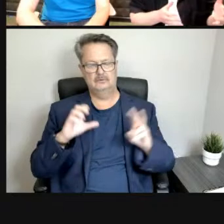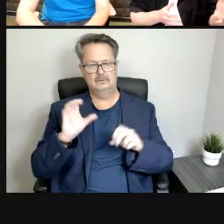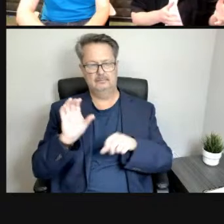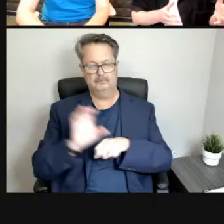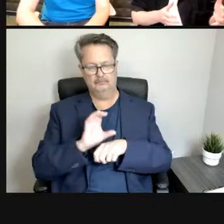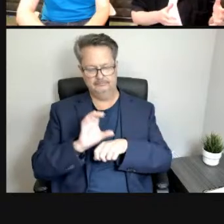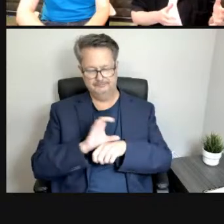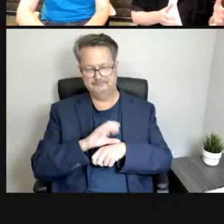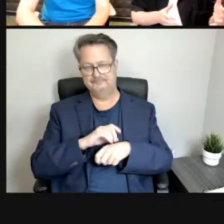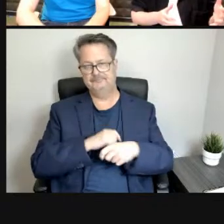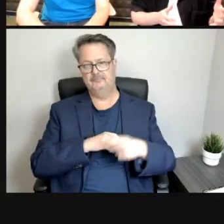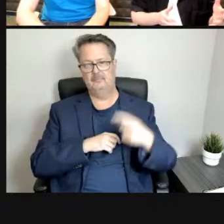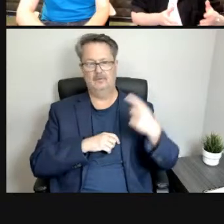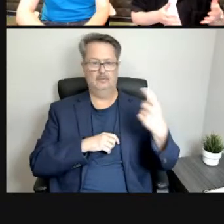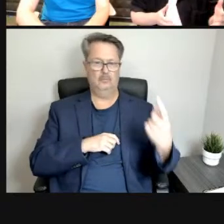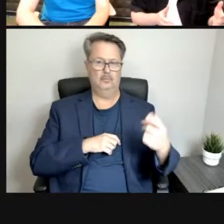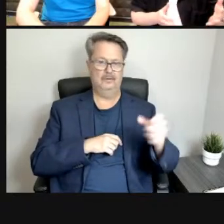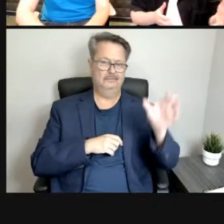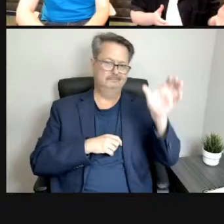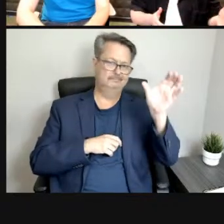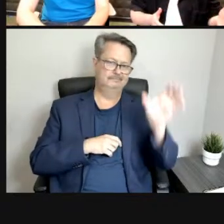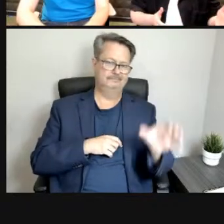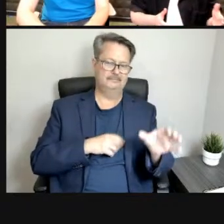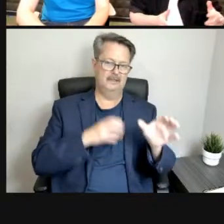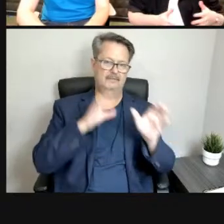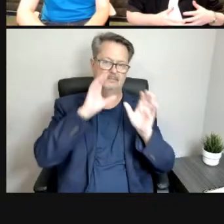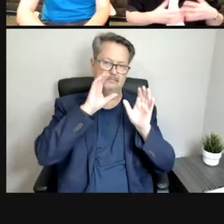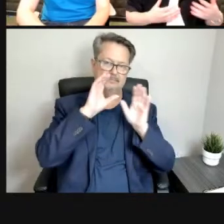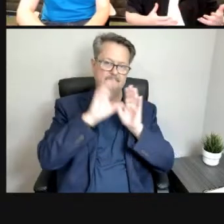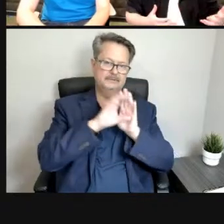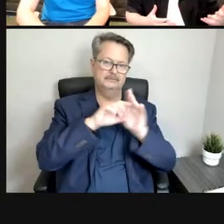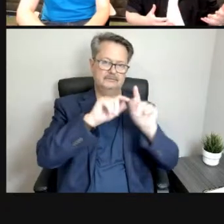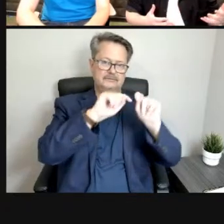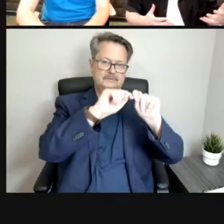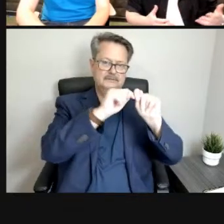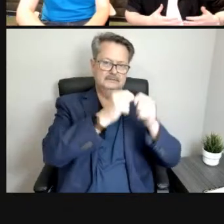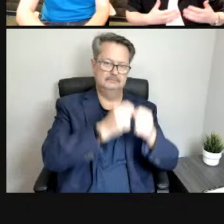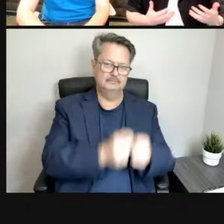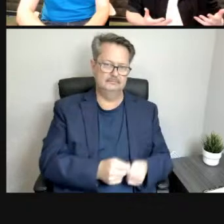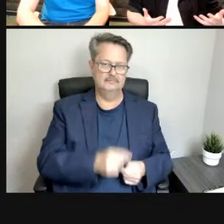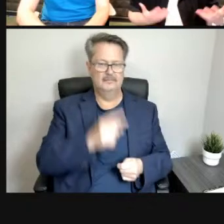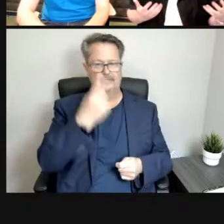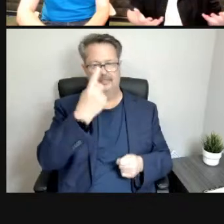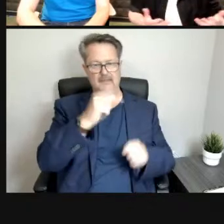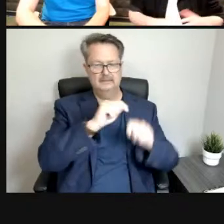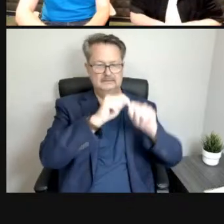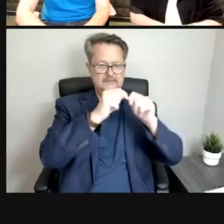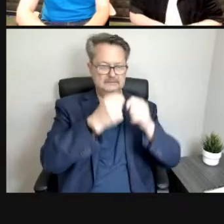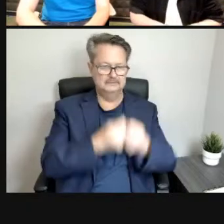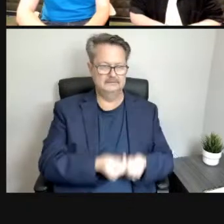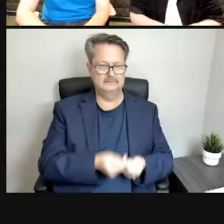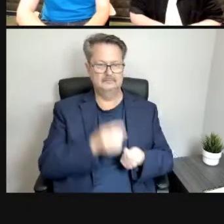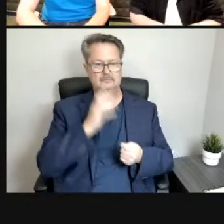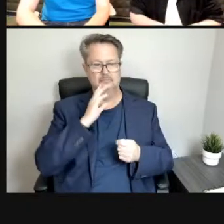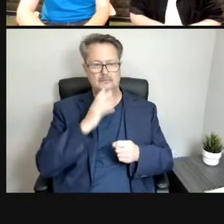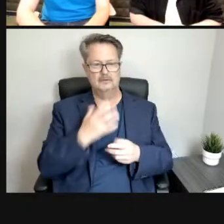hand of the diagram, we've got some pictures of different teams, and these are teams that are going to be consuming or deploying applications to your cluster. This